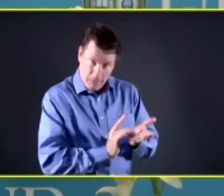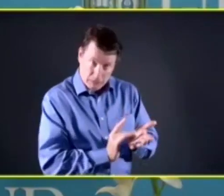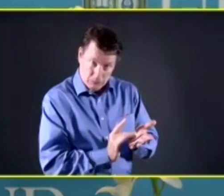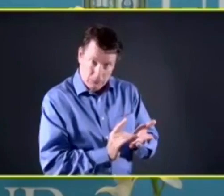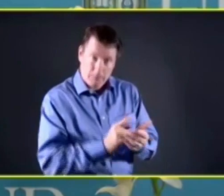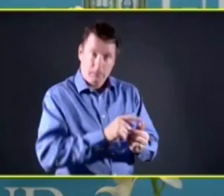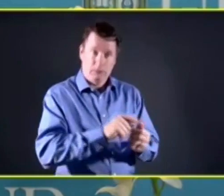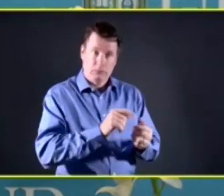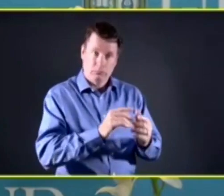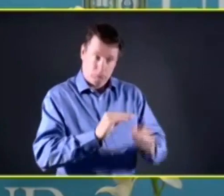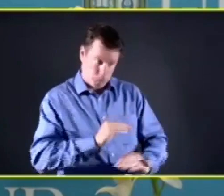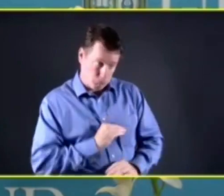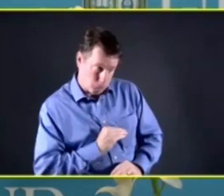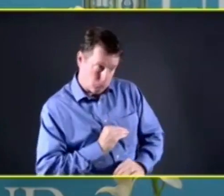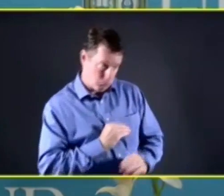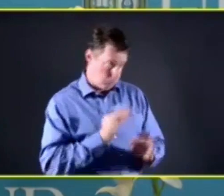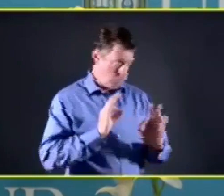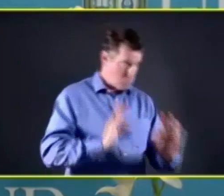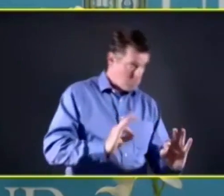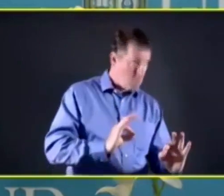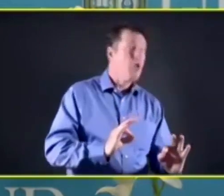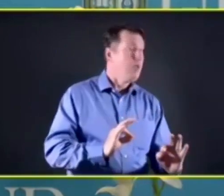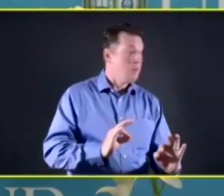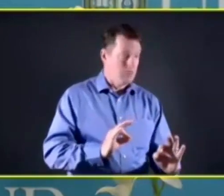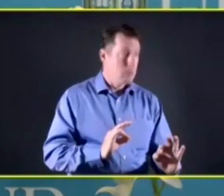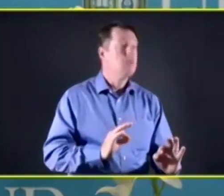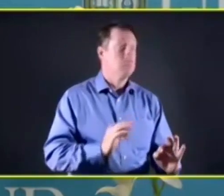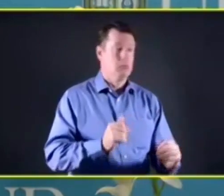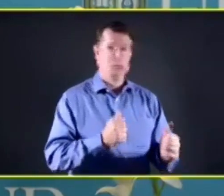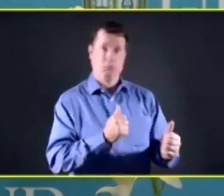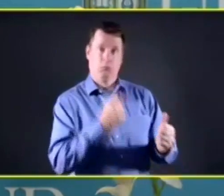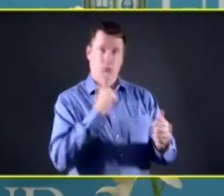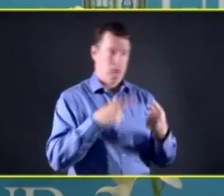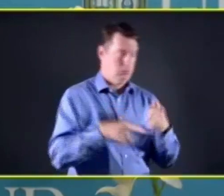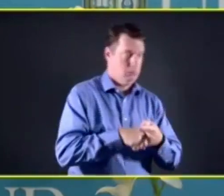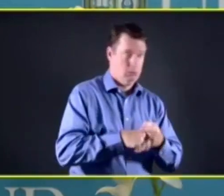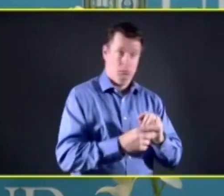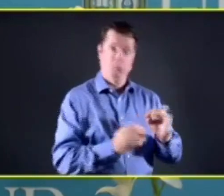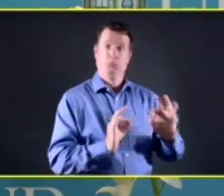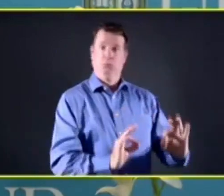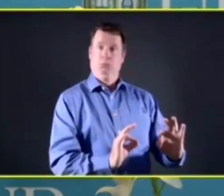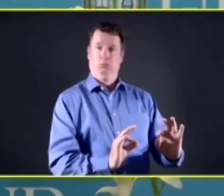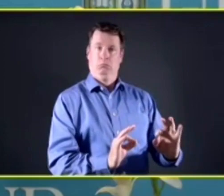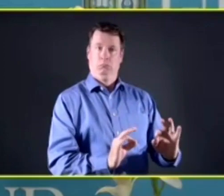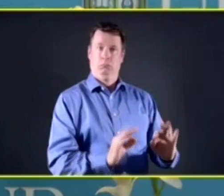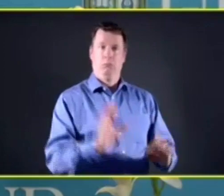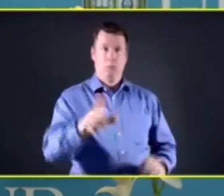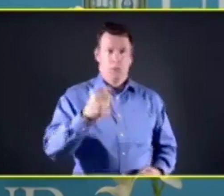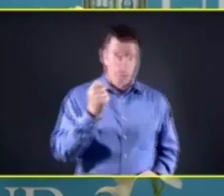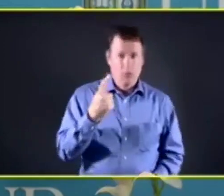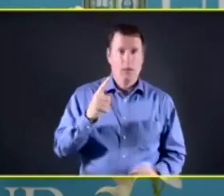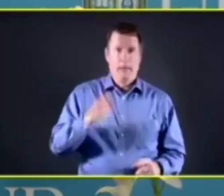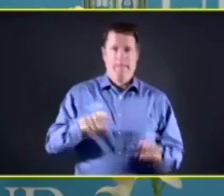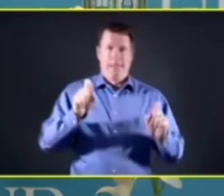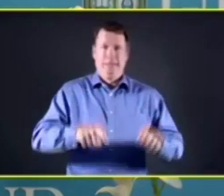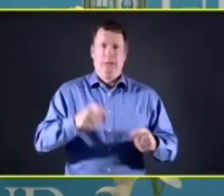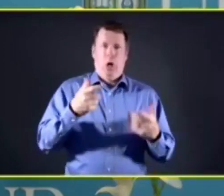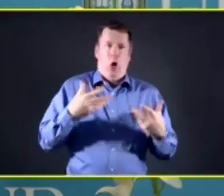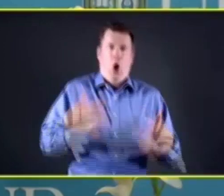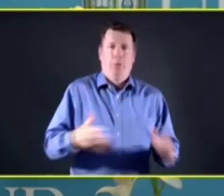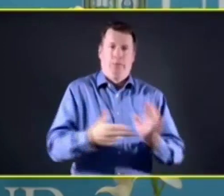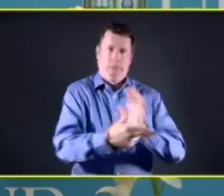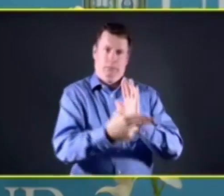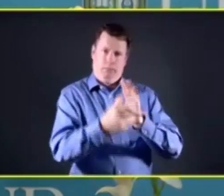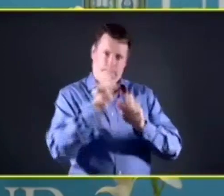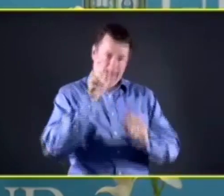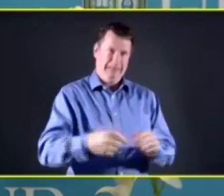Basically our study team looks over the patients that have come in, tested positive for COVID. And then actually there are other